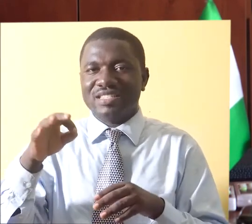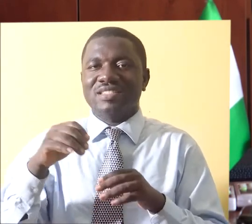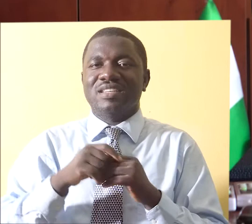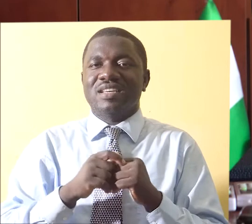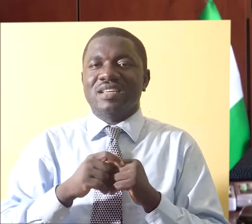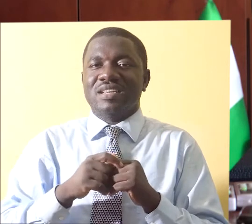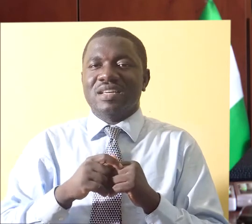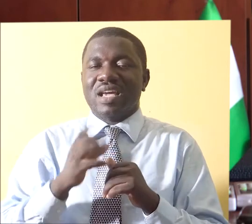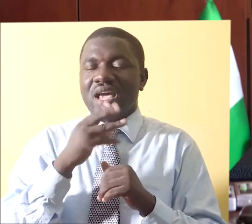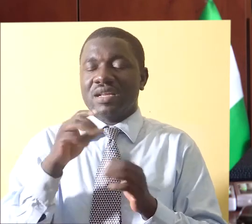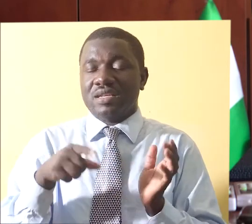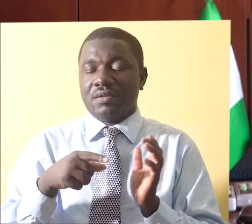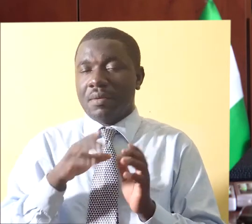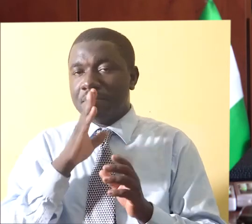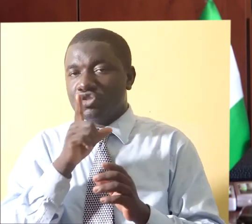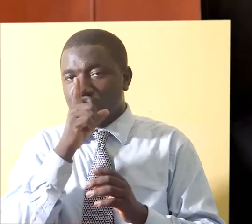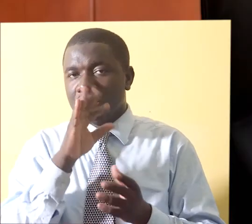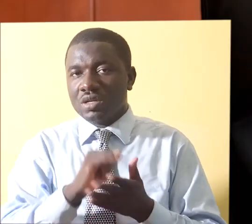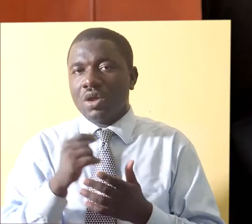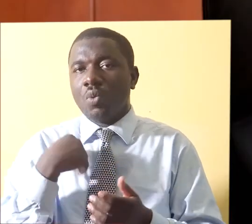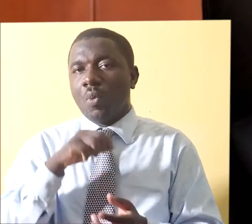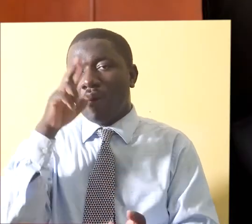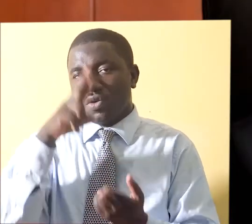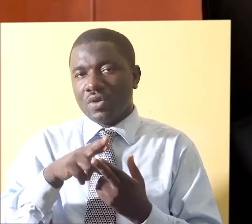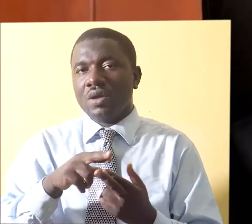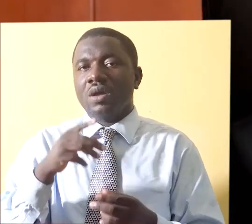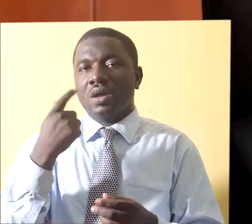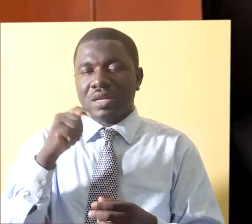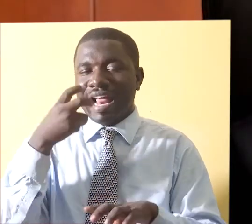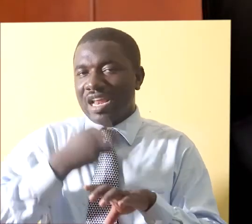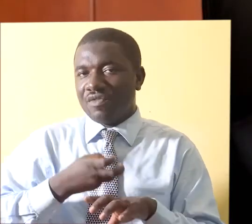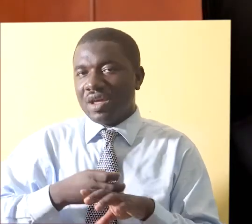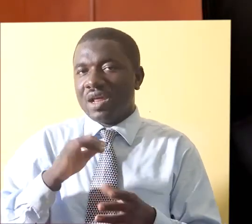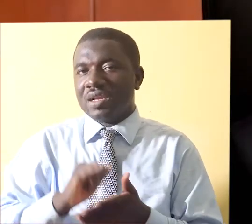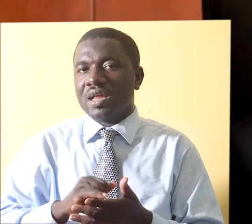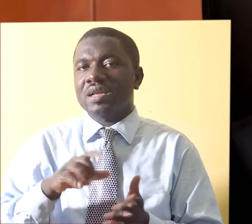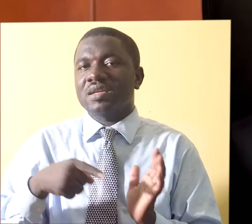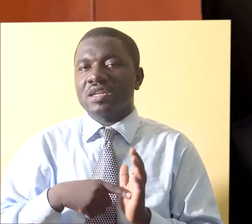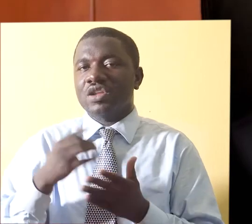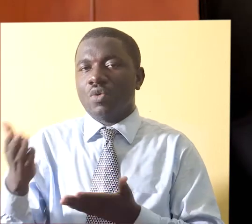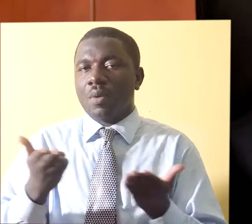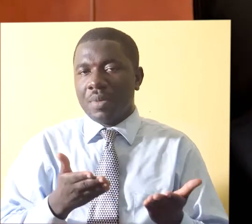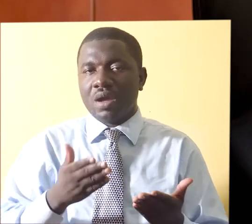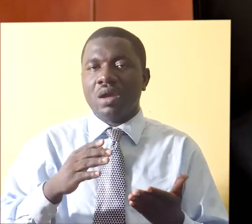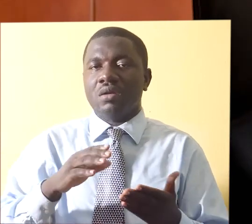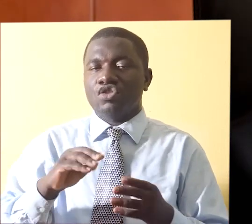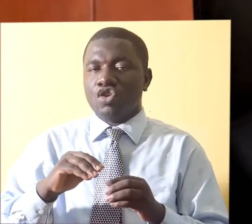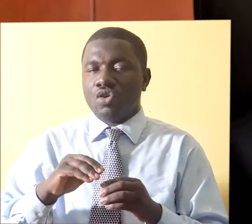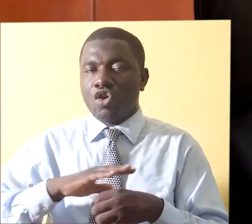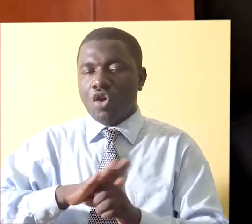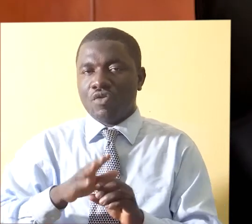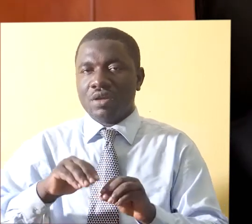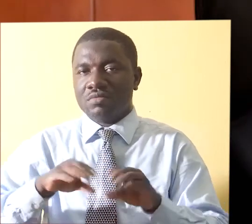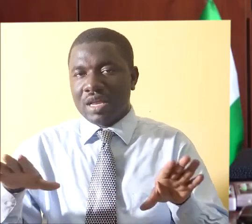is committed to reducing the hardships that may be caused by the COVID-19